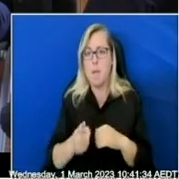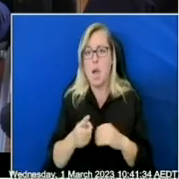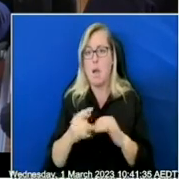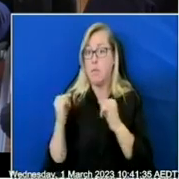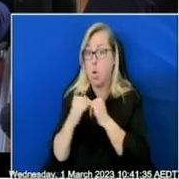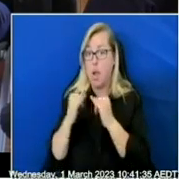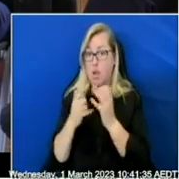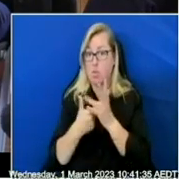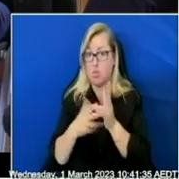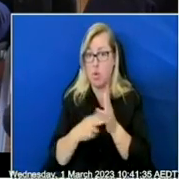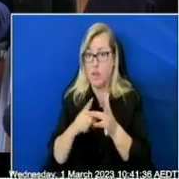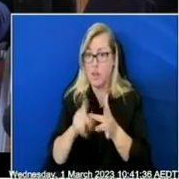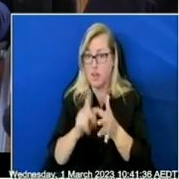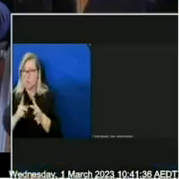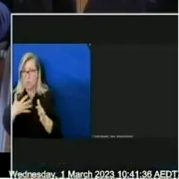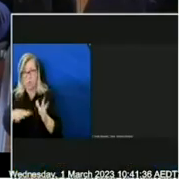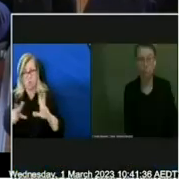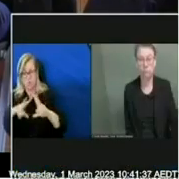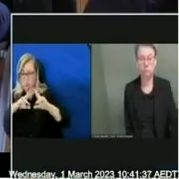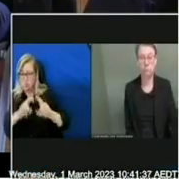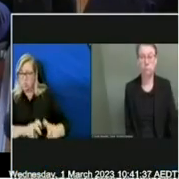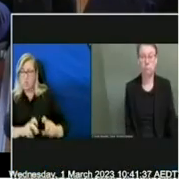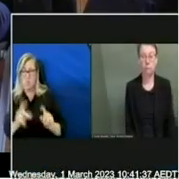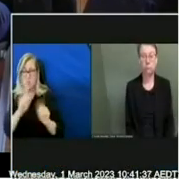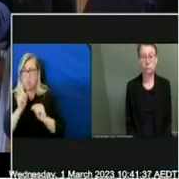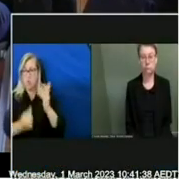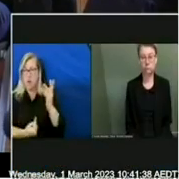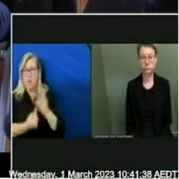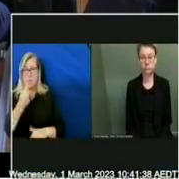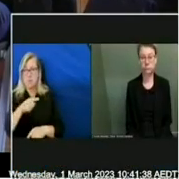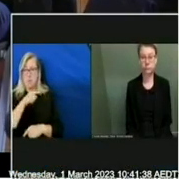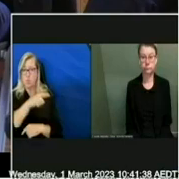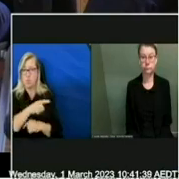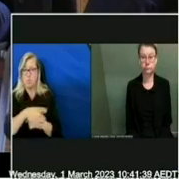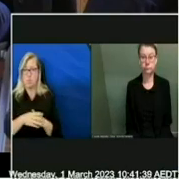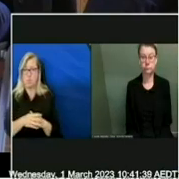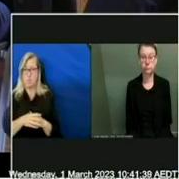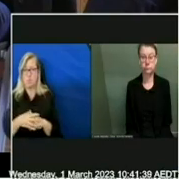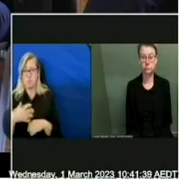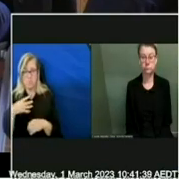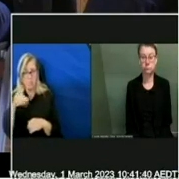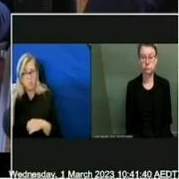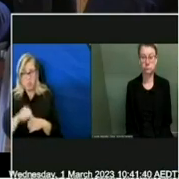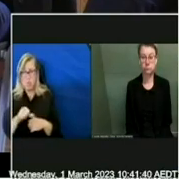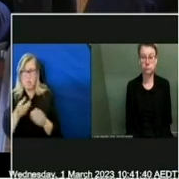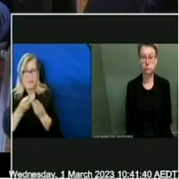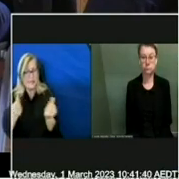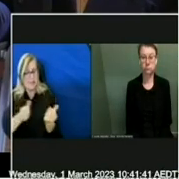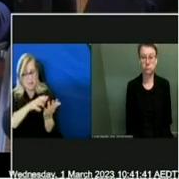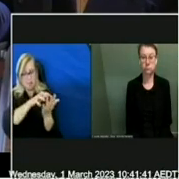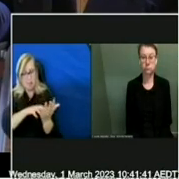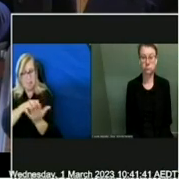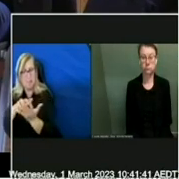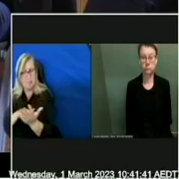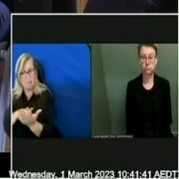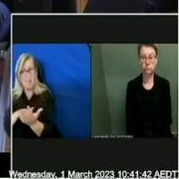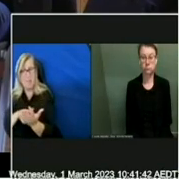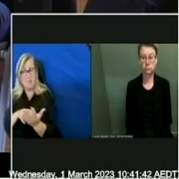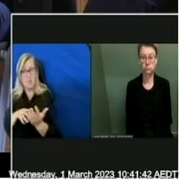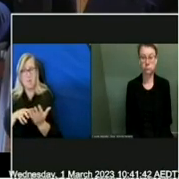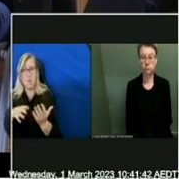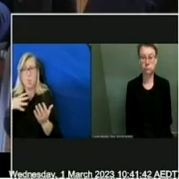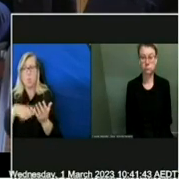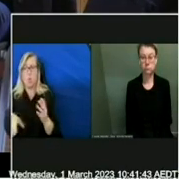what happened to him. And we want, there should be some records, and we'd want Yoorrook to investigate why there is no medical records